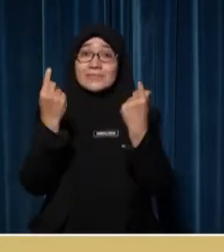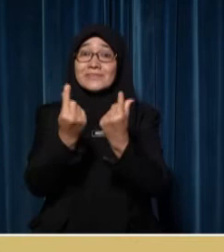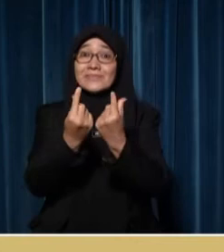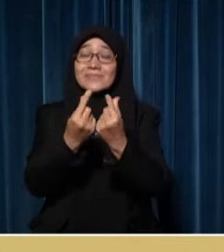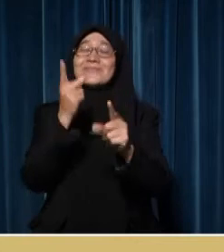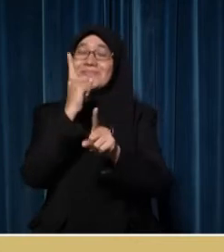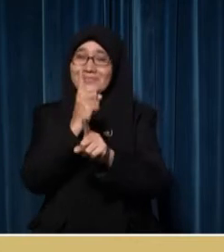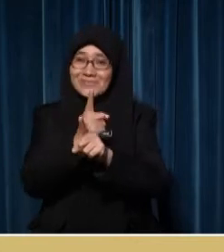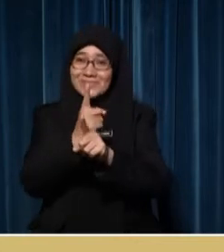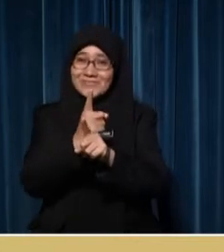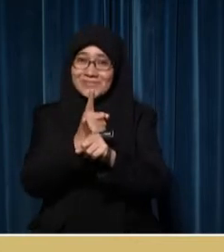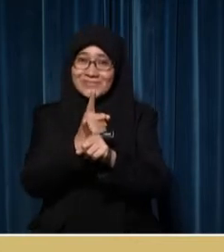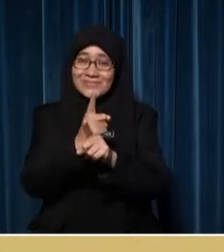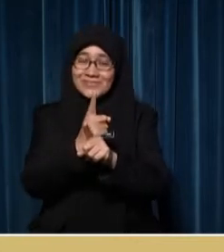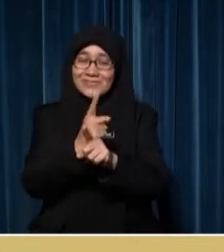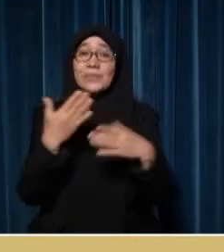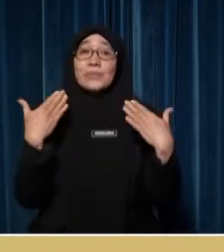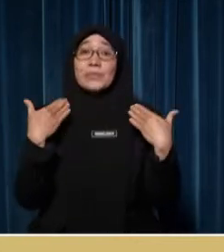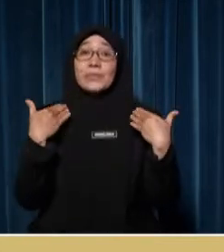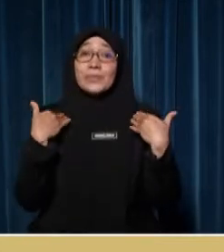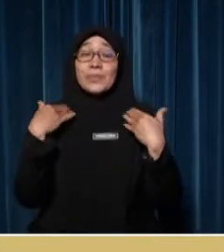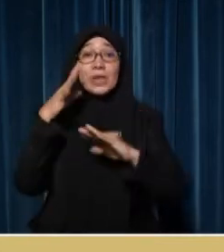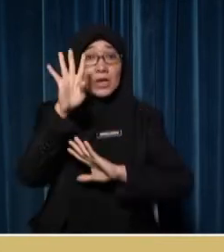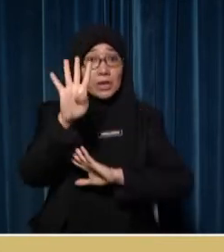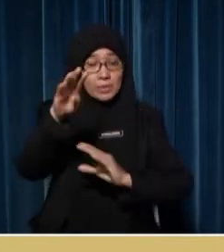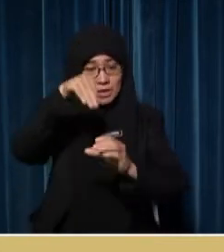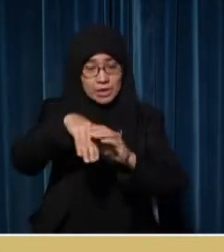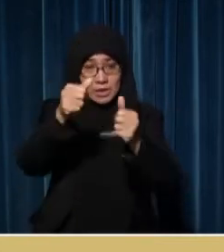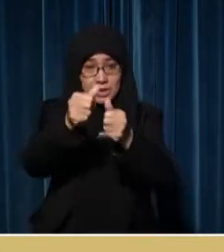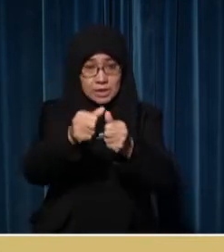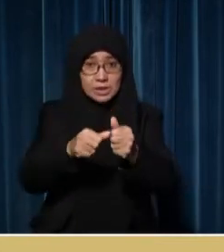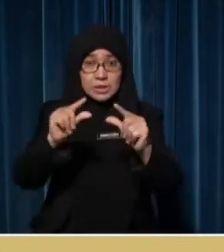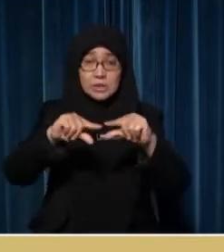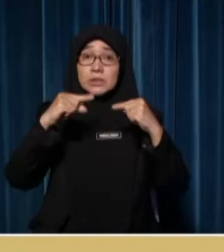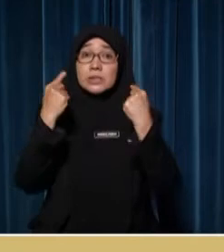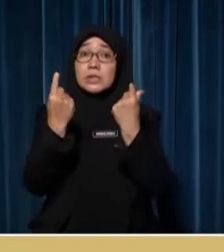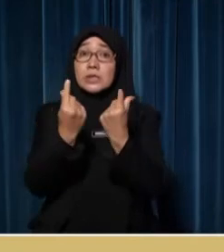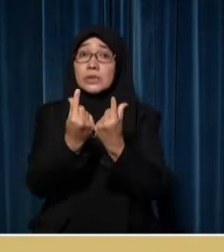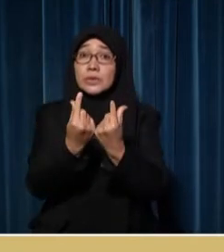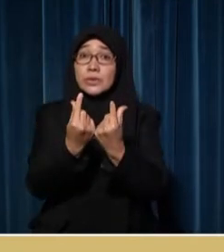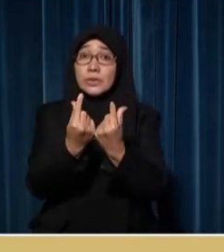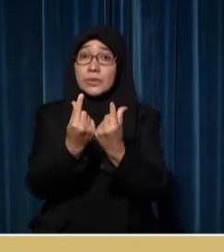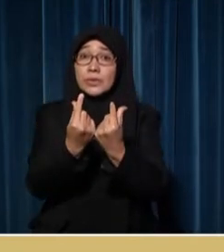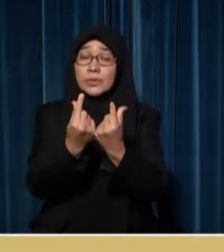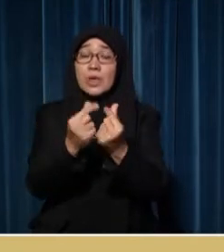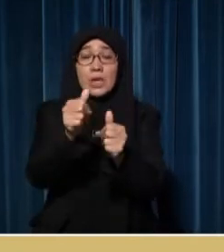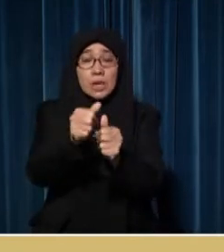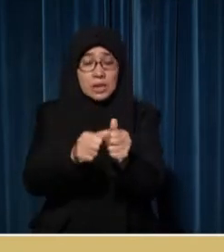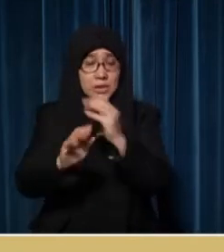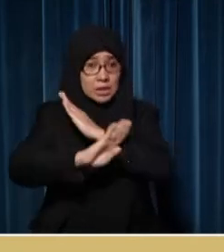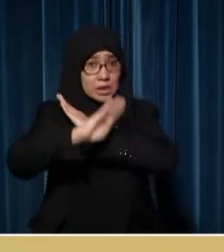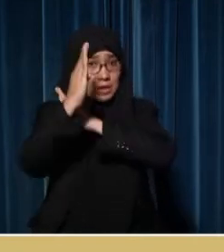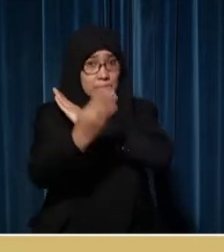Exactly, there are 4 in each group because each basket